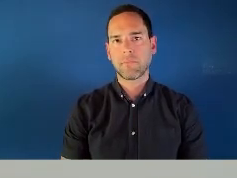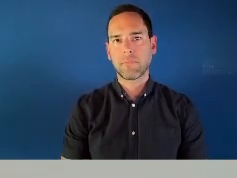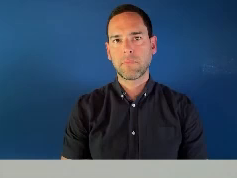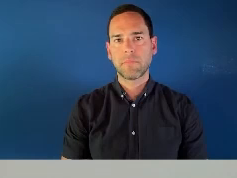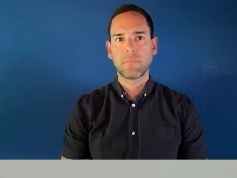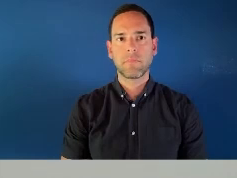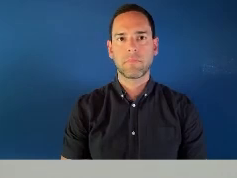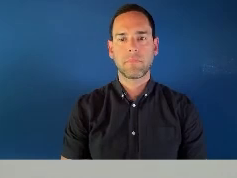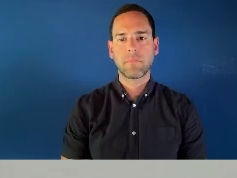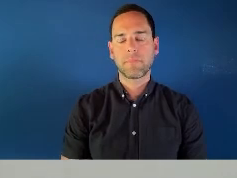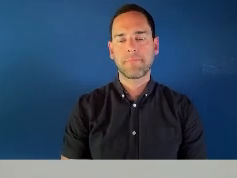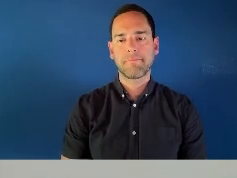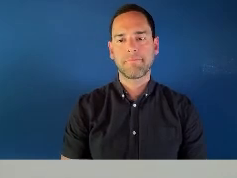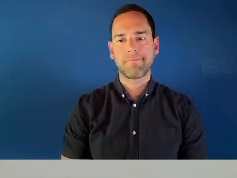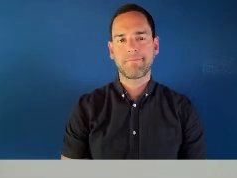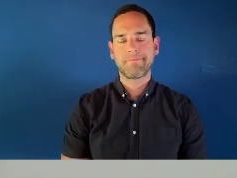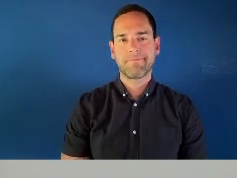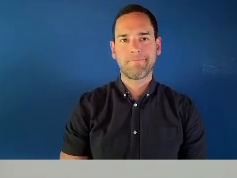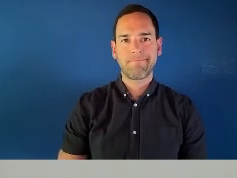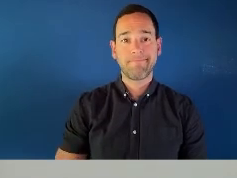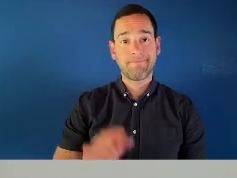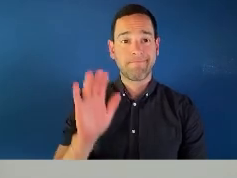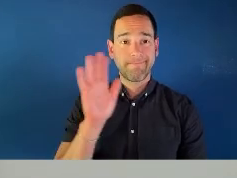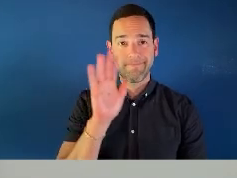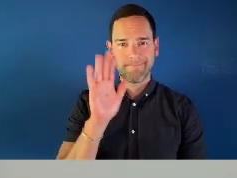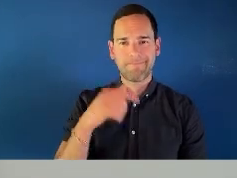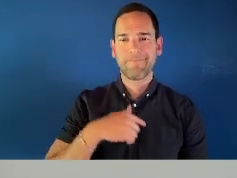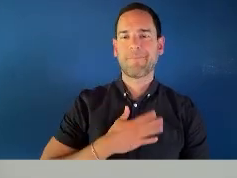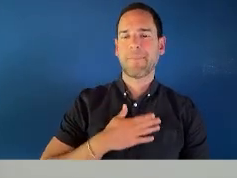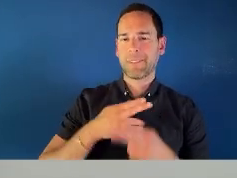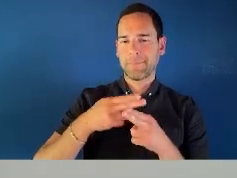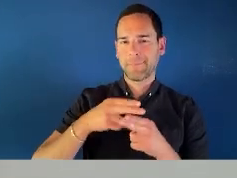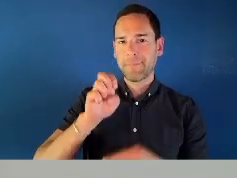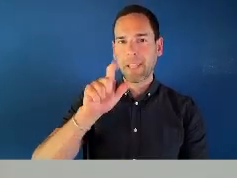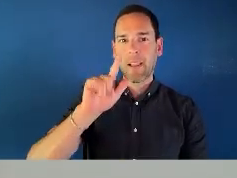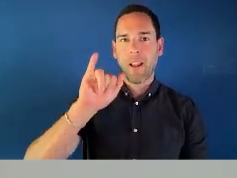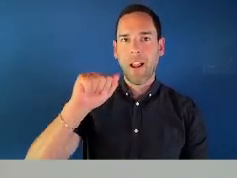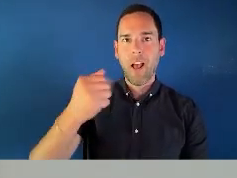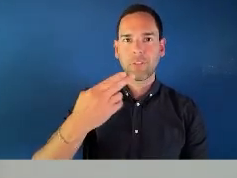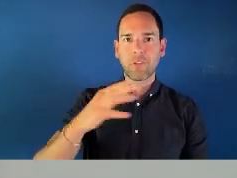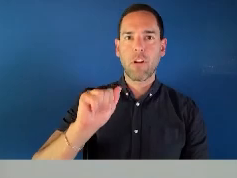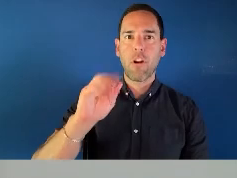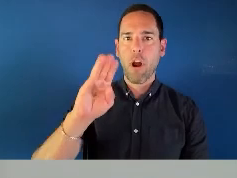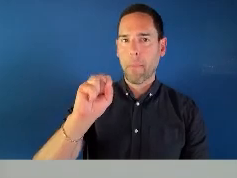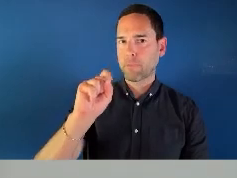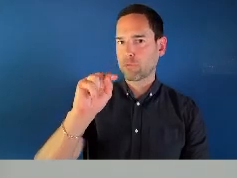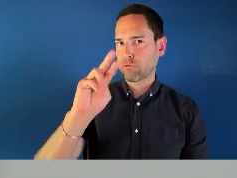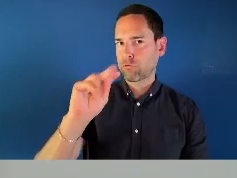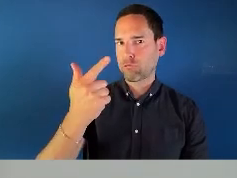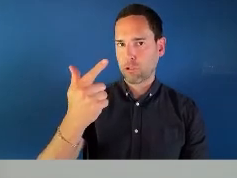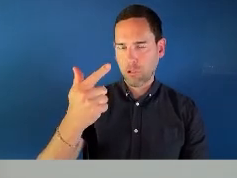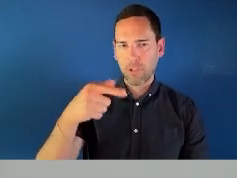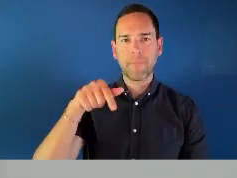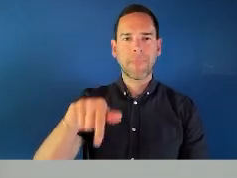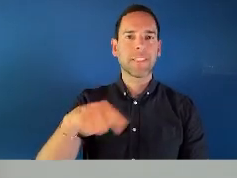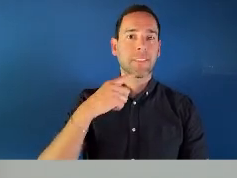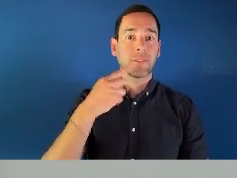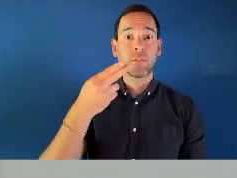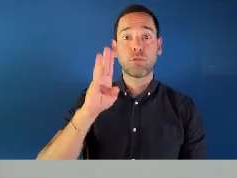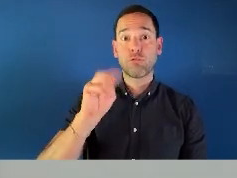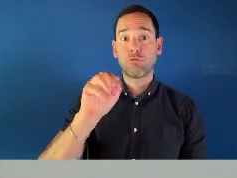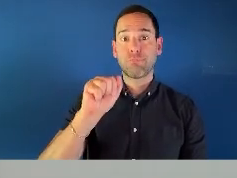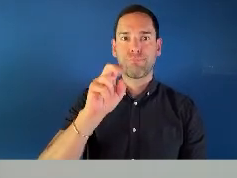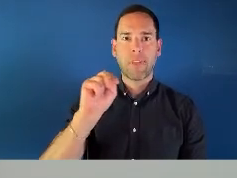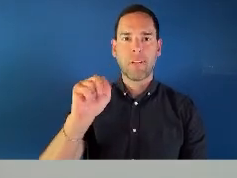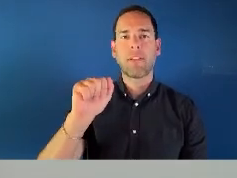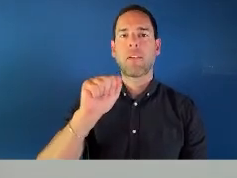Award is a scholarship for students with disabilities in the 6th grade and up, including all forms of higher education, who've experienced